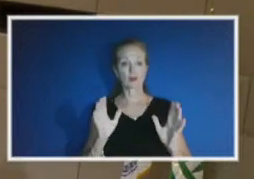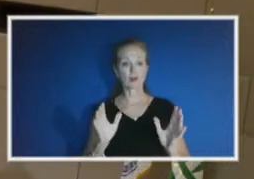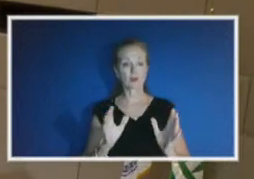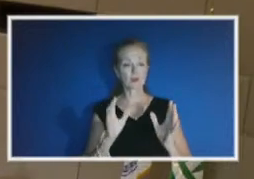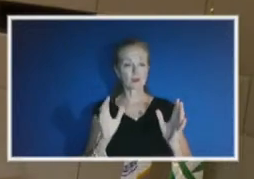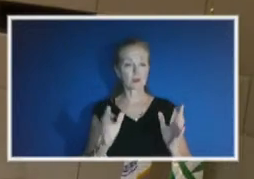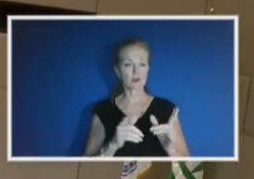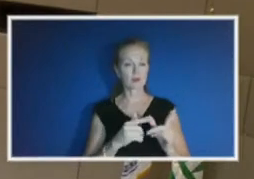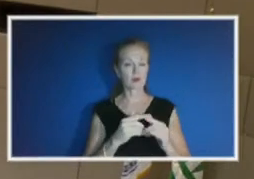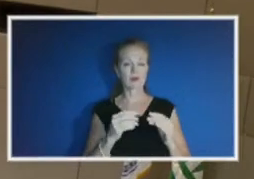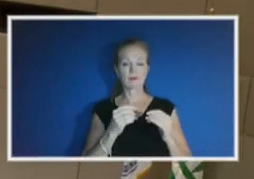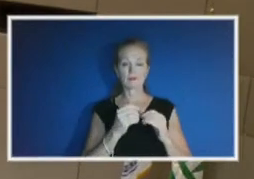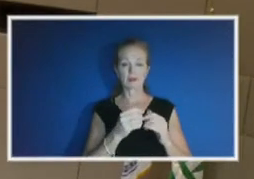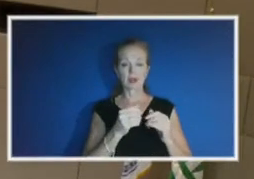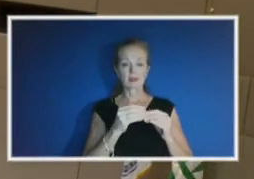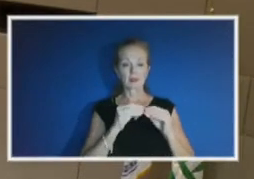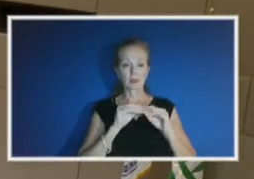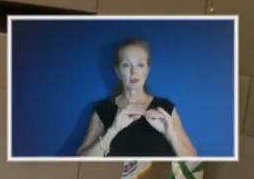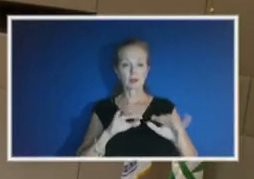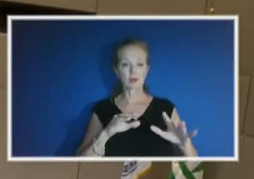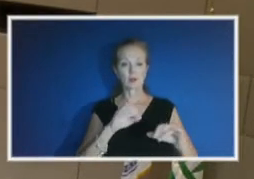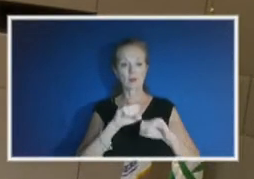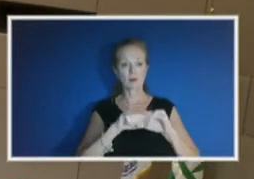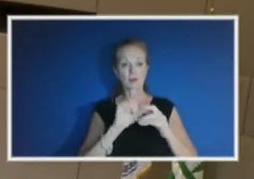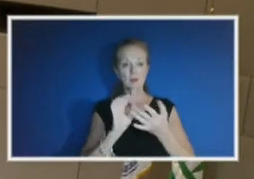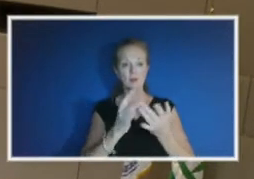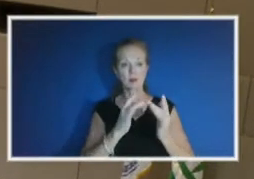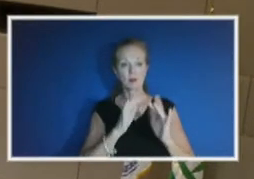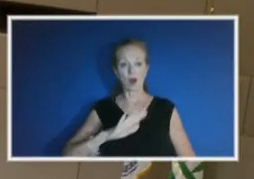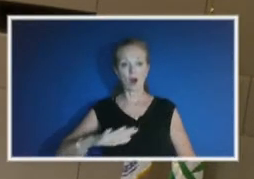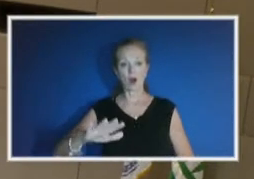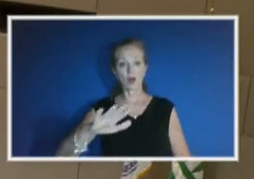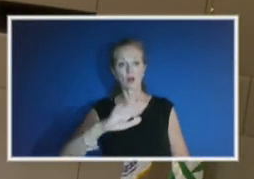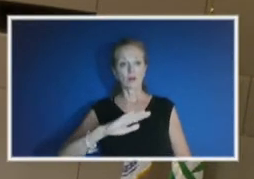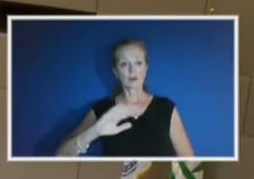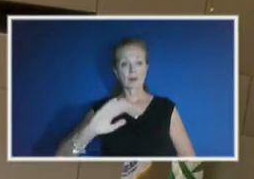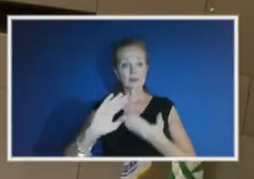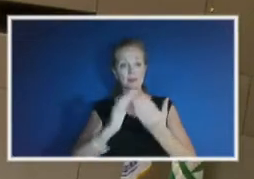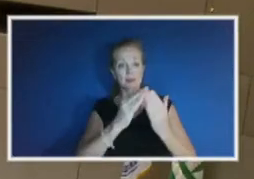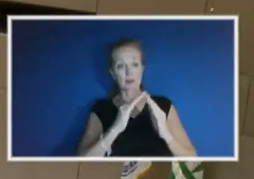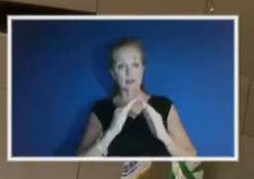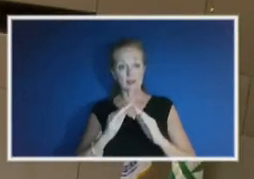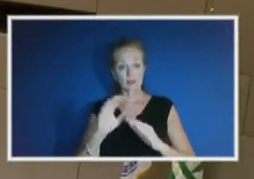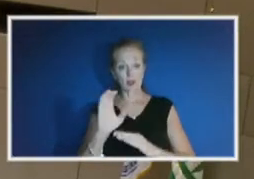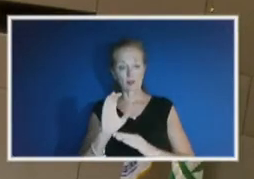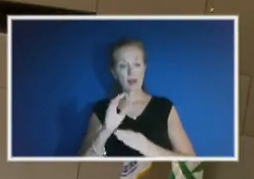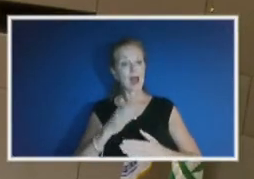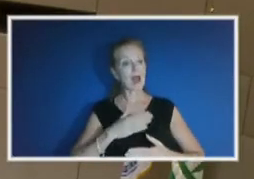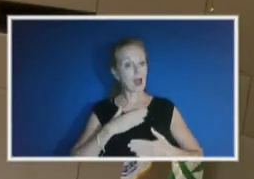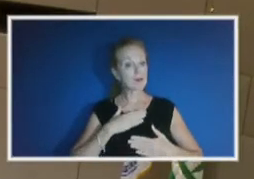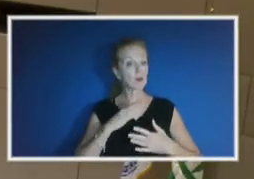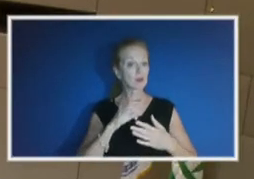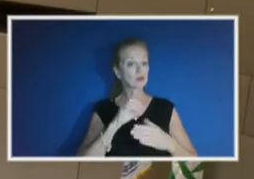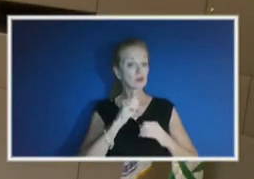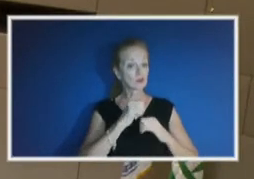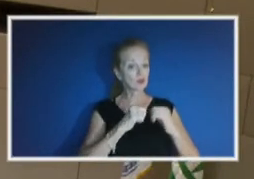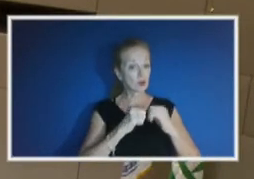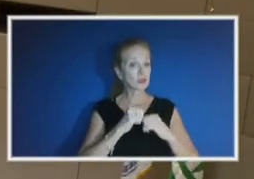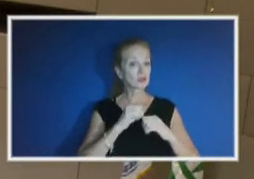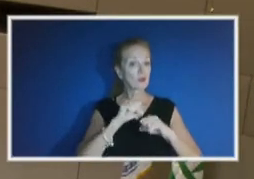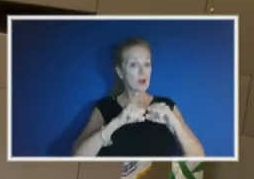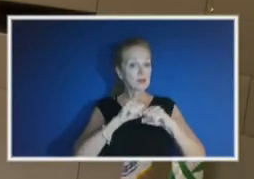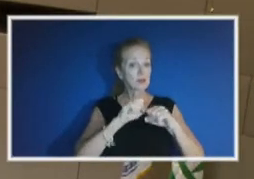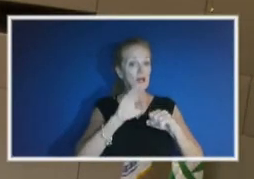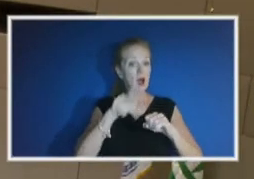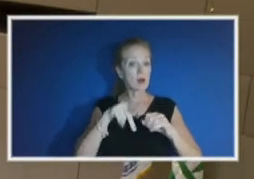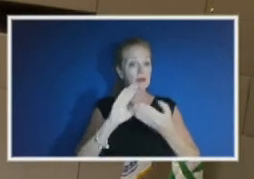equitable distribution of our bicycle network throughout the city. I am very happy with the infrastructure we have in Uptown, but unfortunately what